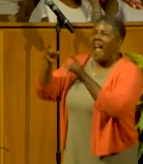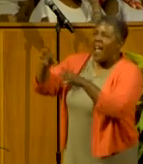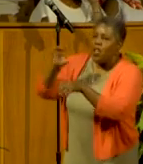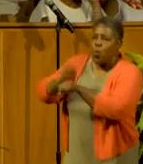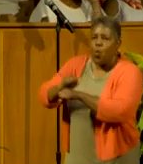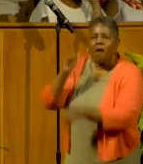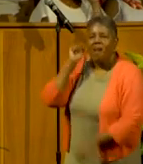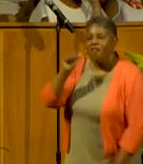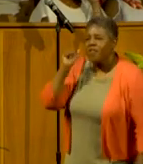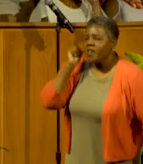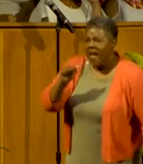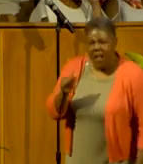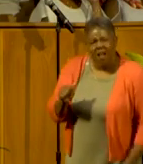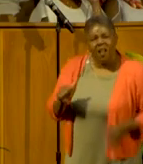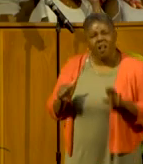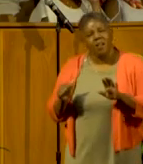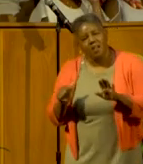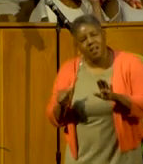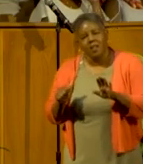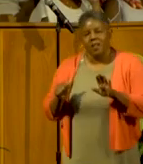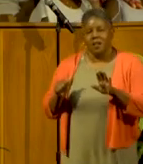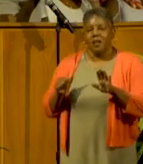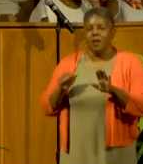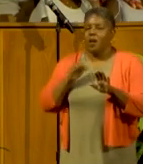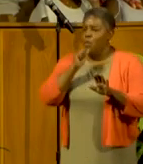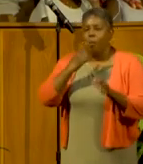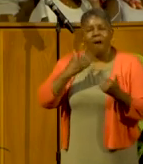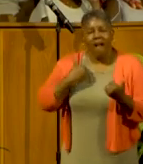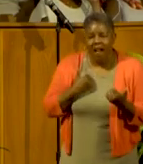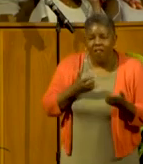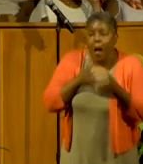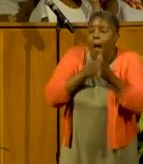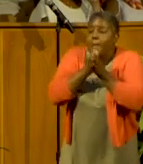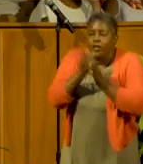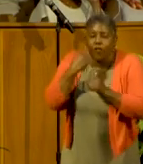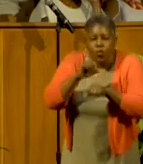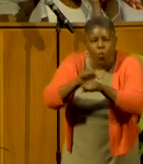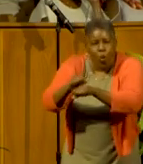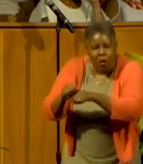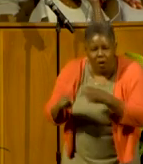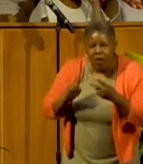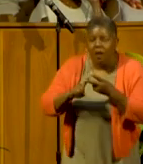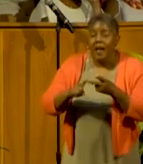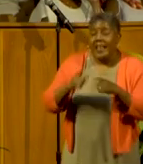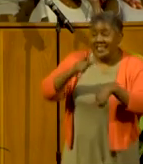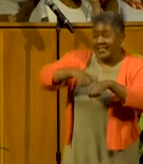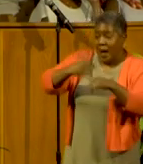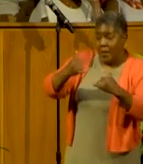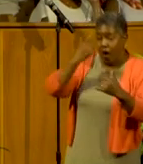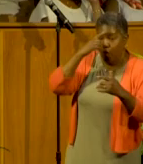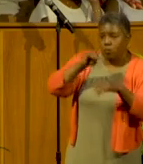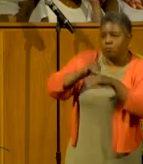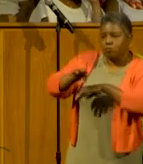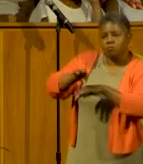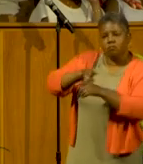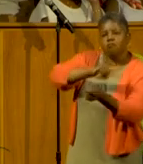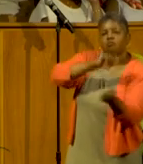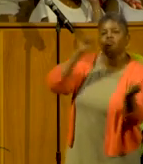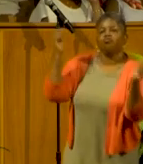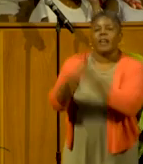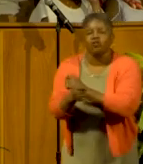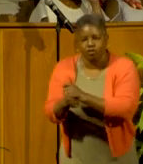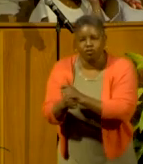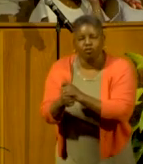every single day, you do not have passion for your work. It's time for you to make an